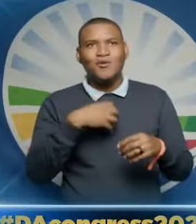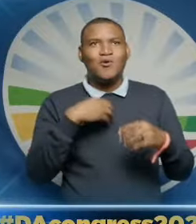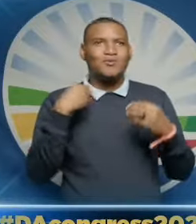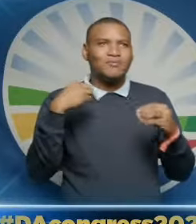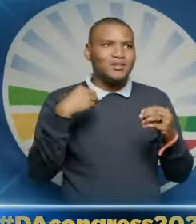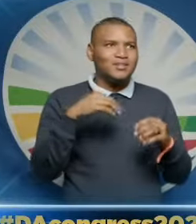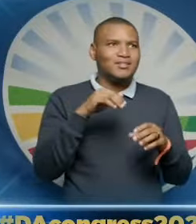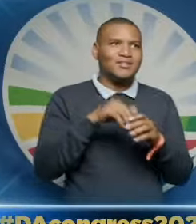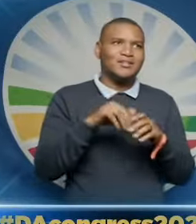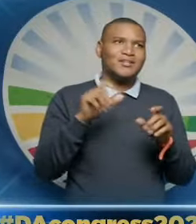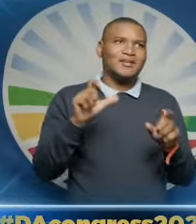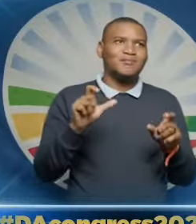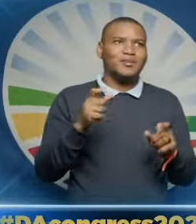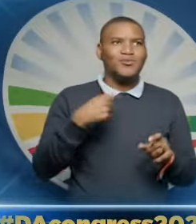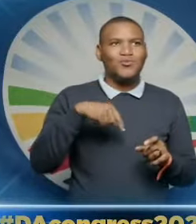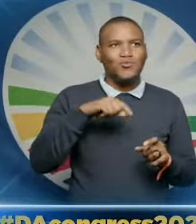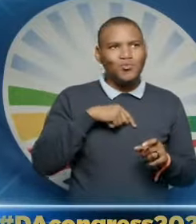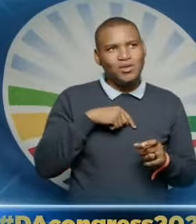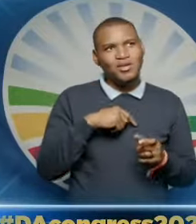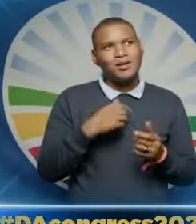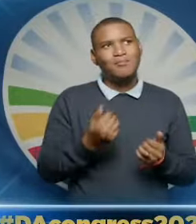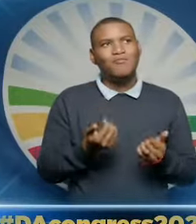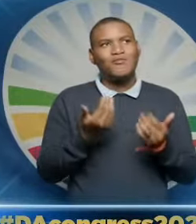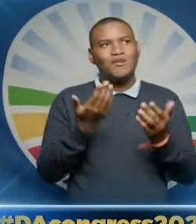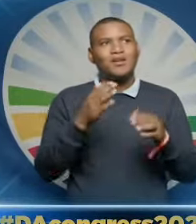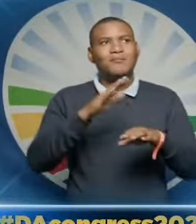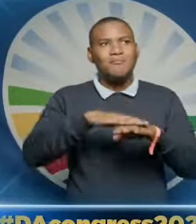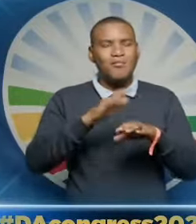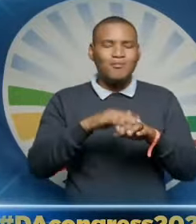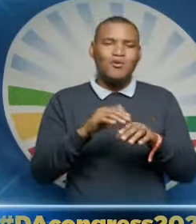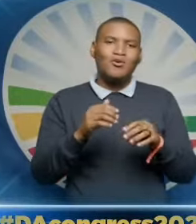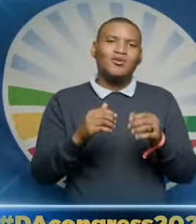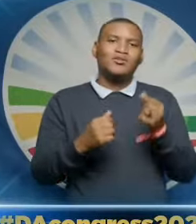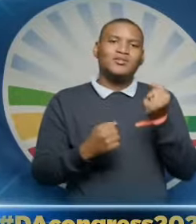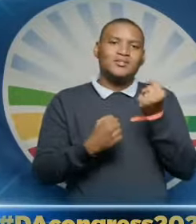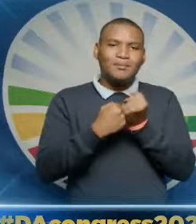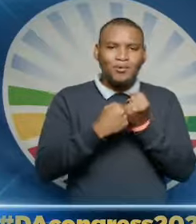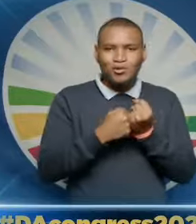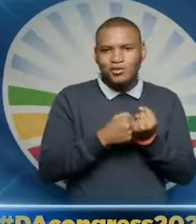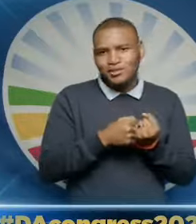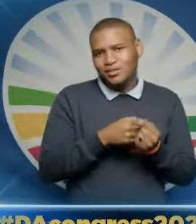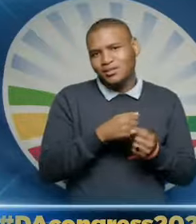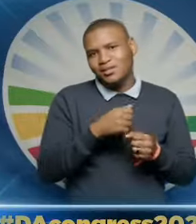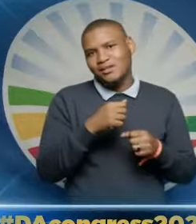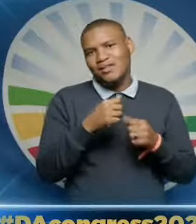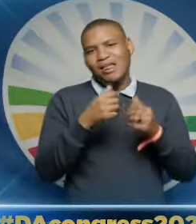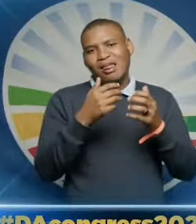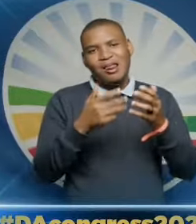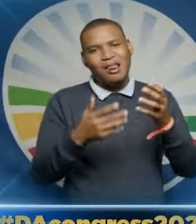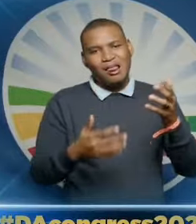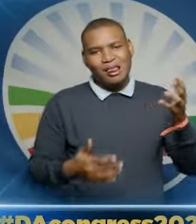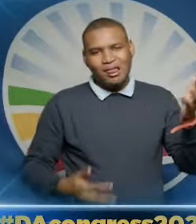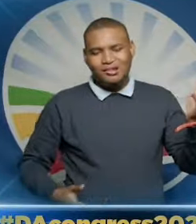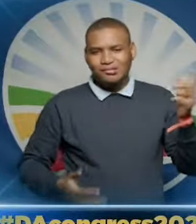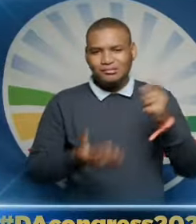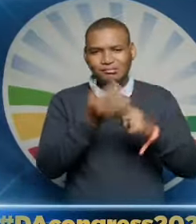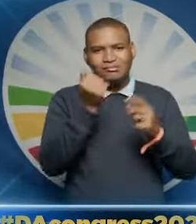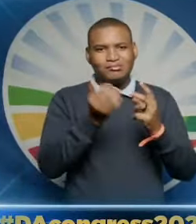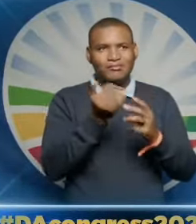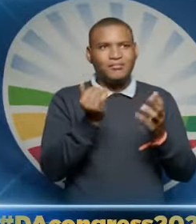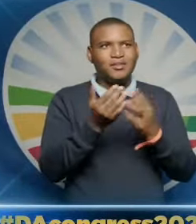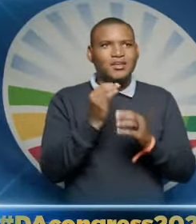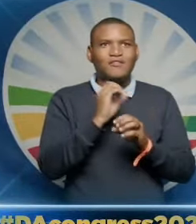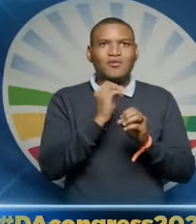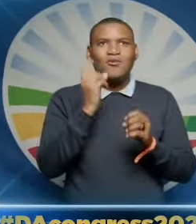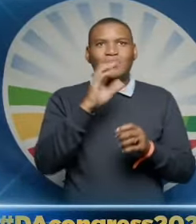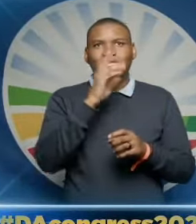Cape Town. We are providing more support for indigent residents in Cape Town. The list is endless, and if anyone does not